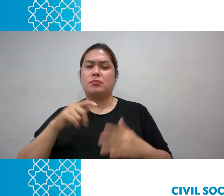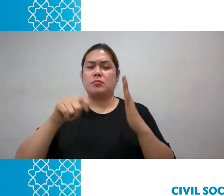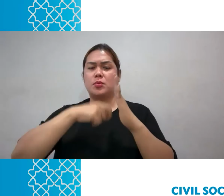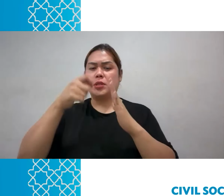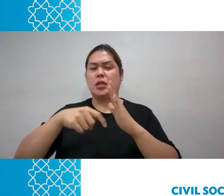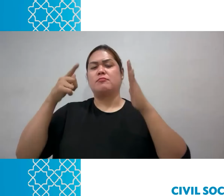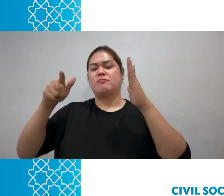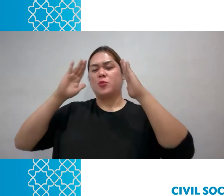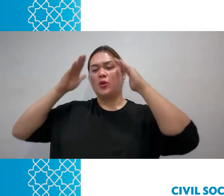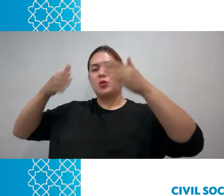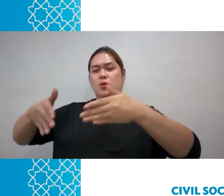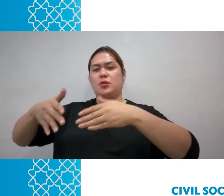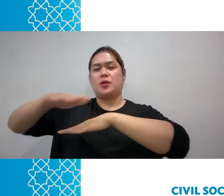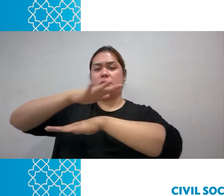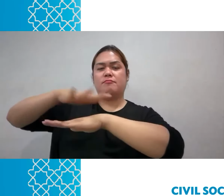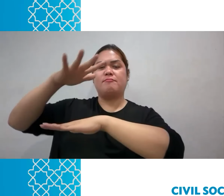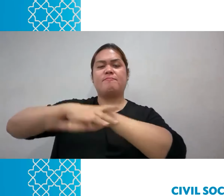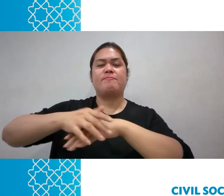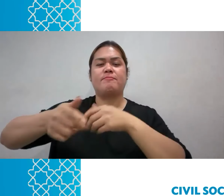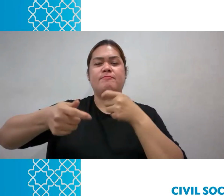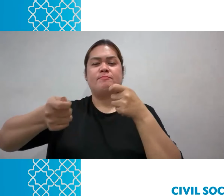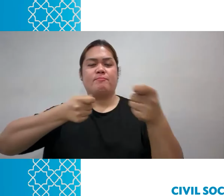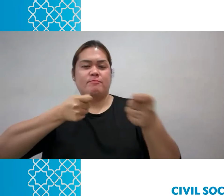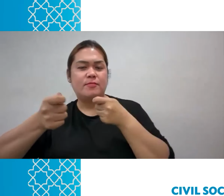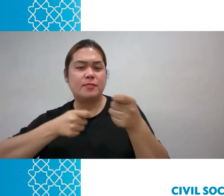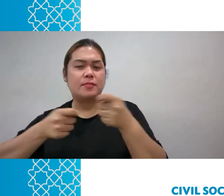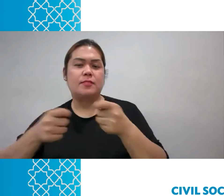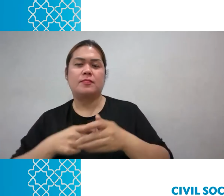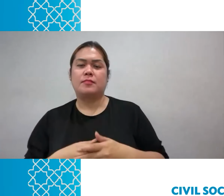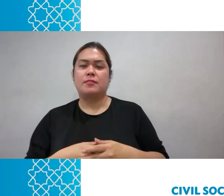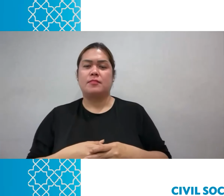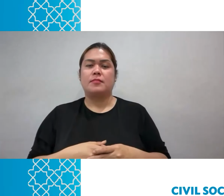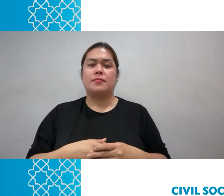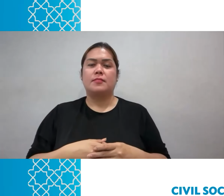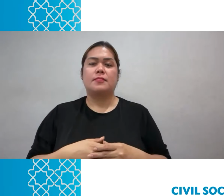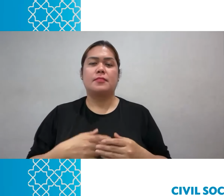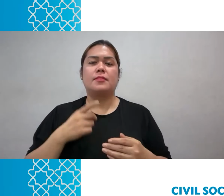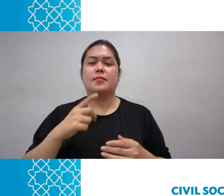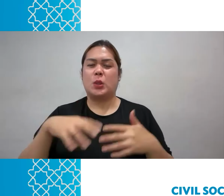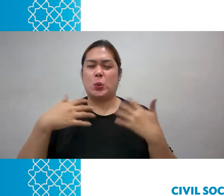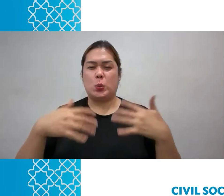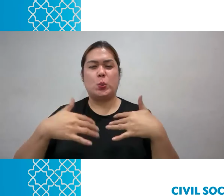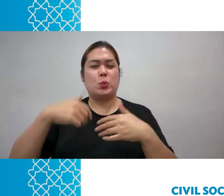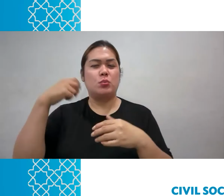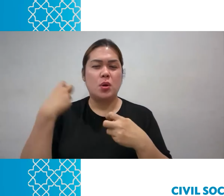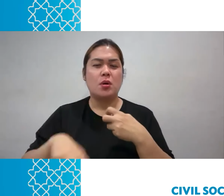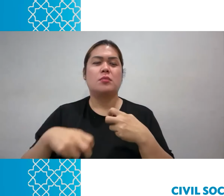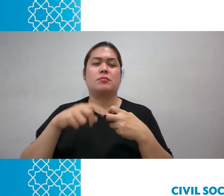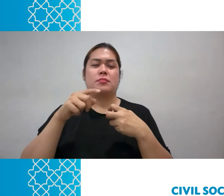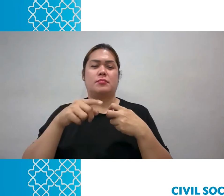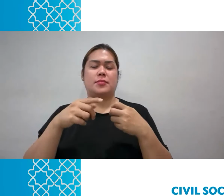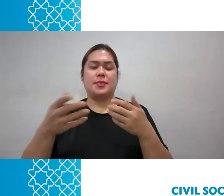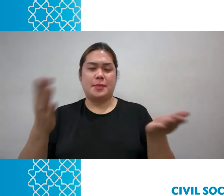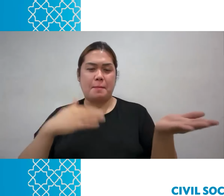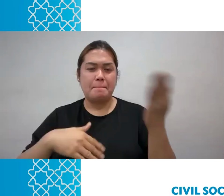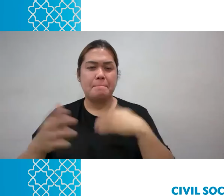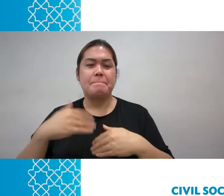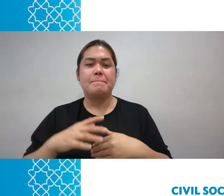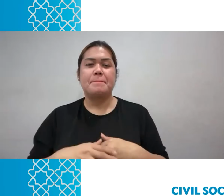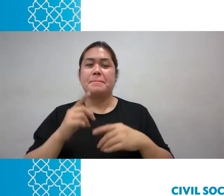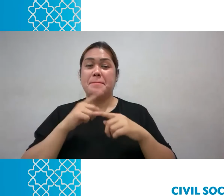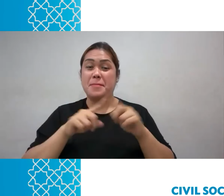tenure. Okay, they are sometimes incredibly difficult to come up with. So when it is urban land, it's